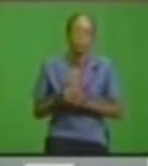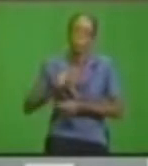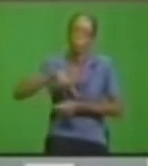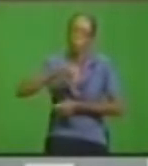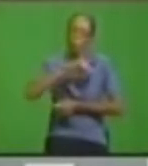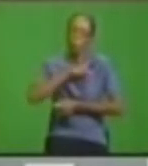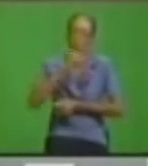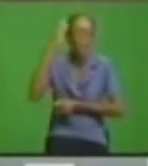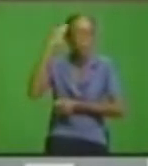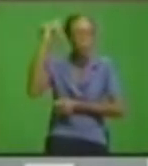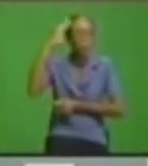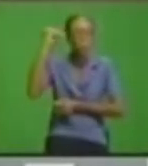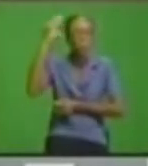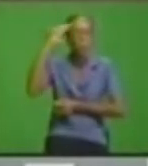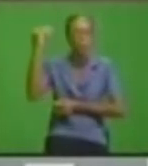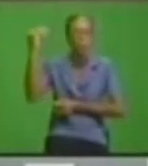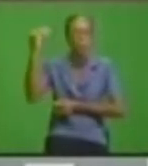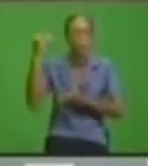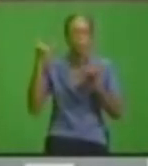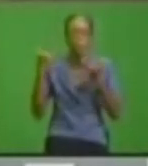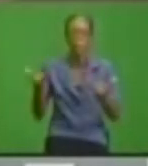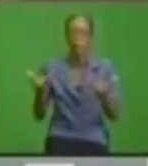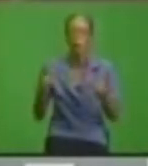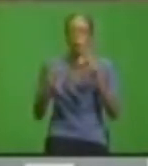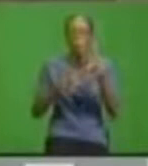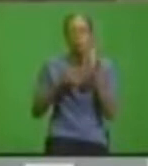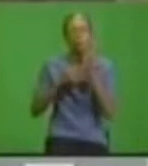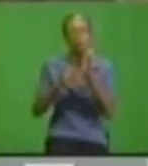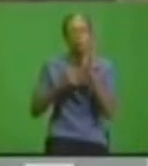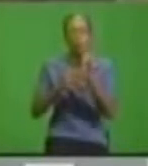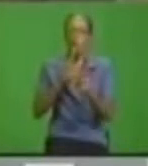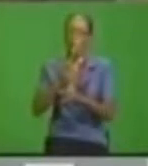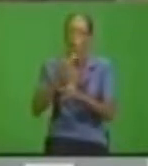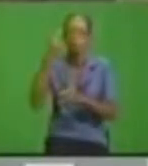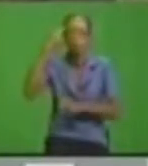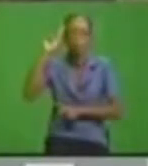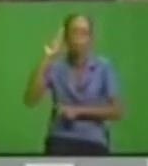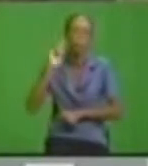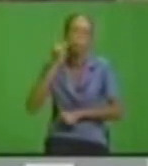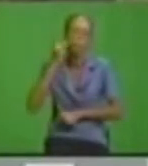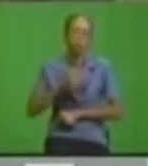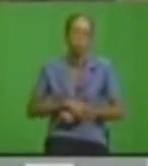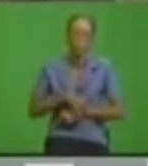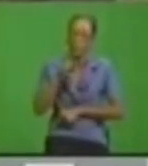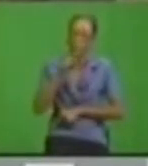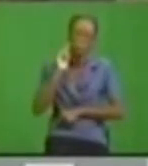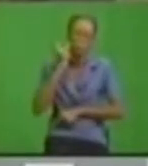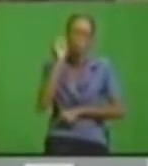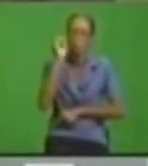We are experiencing a tremendous outpouring of genuine love and adoration for a true